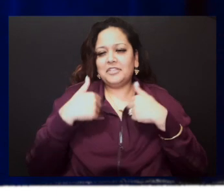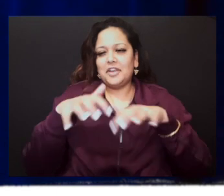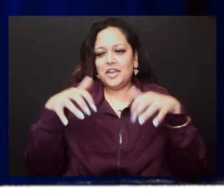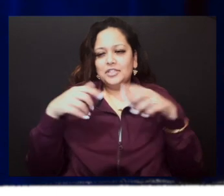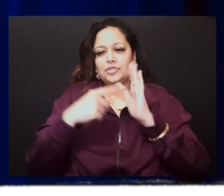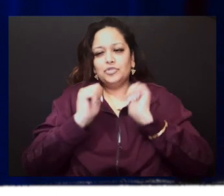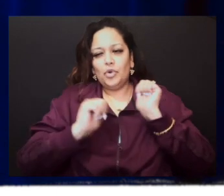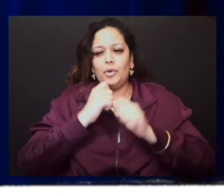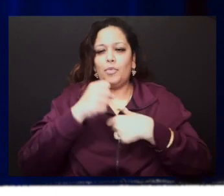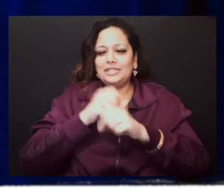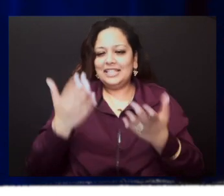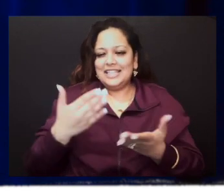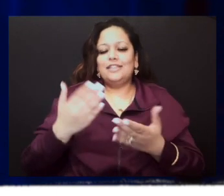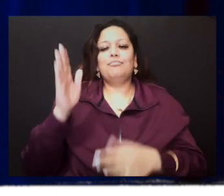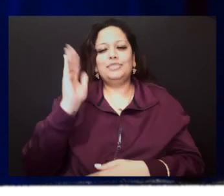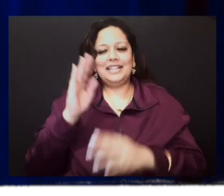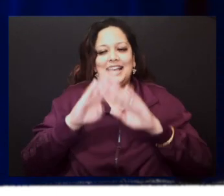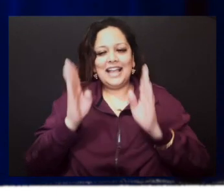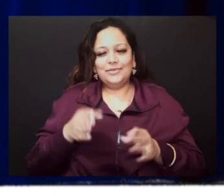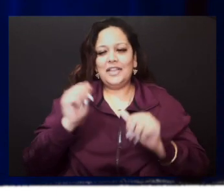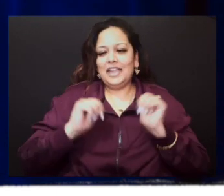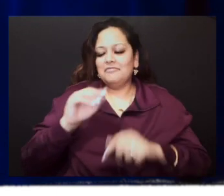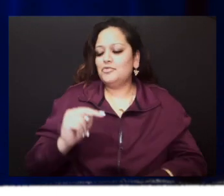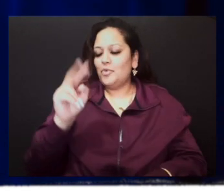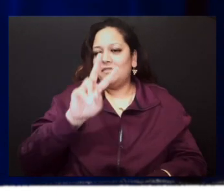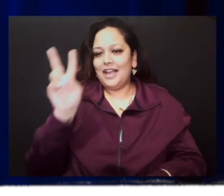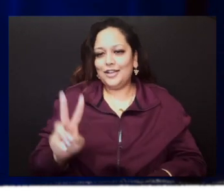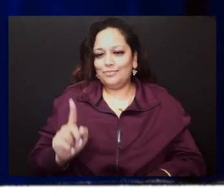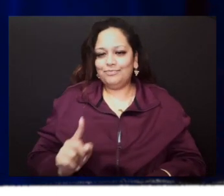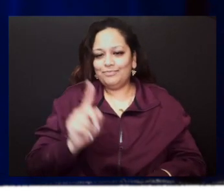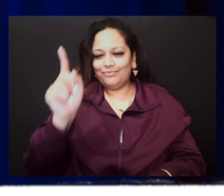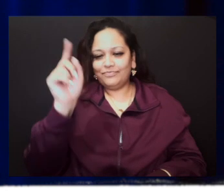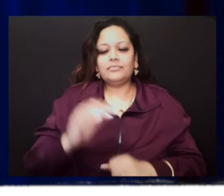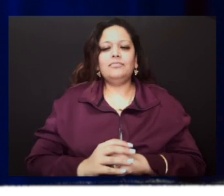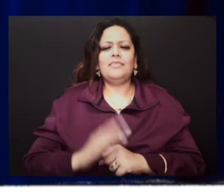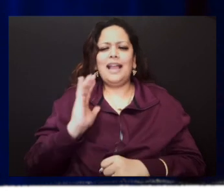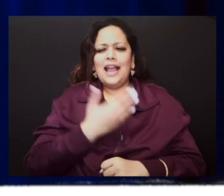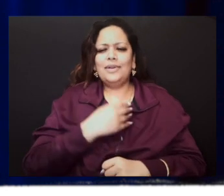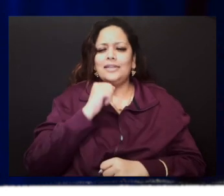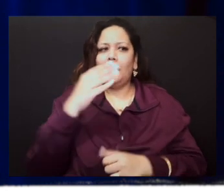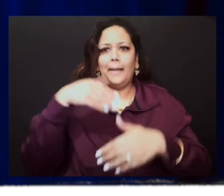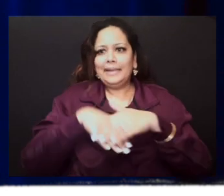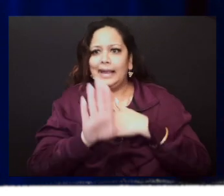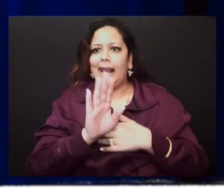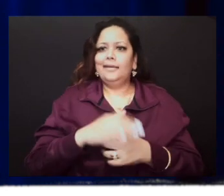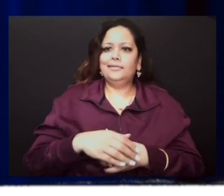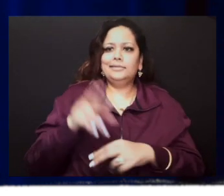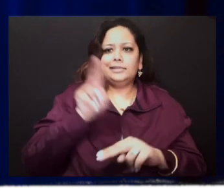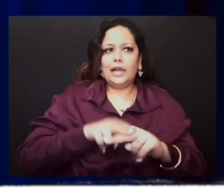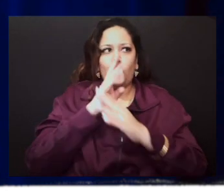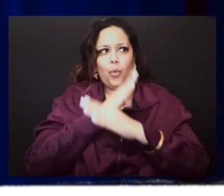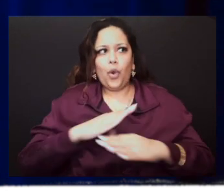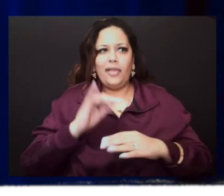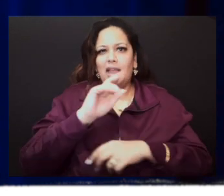we produce here at Presentation House Theatre in North Vancouver. Ours are not the come in and sit down and keep